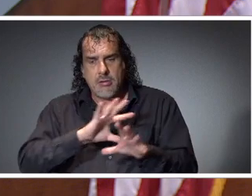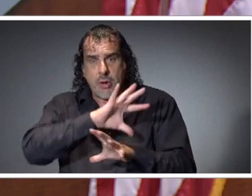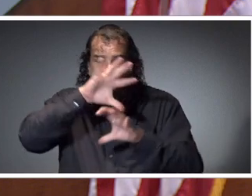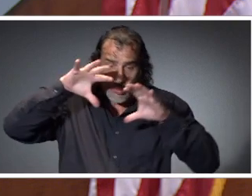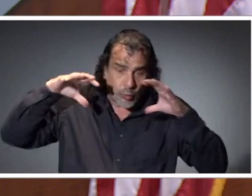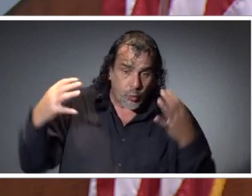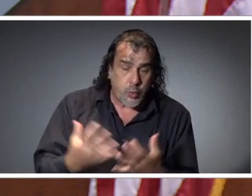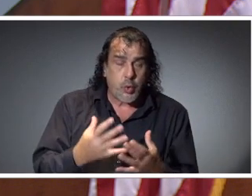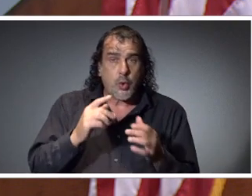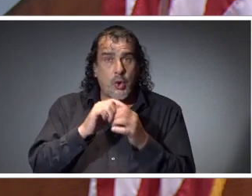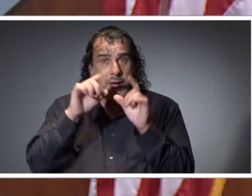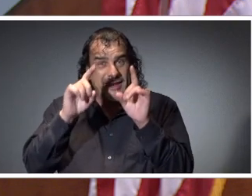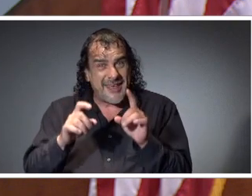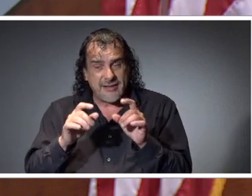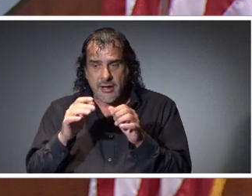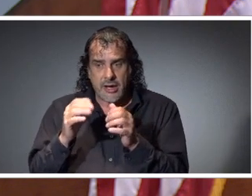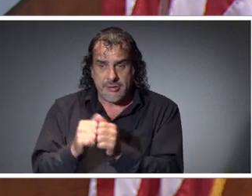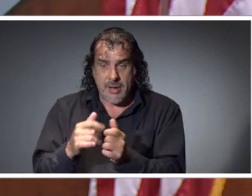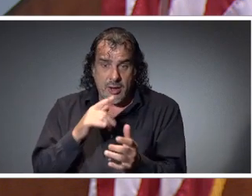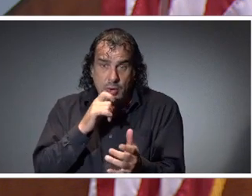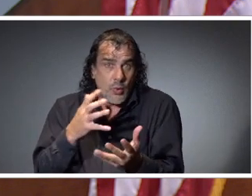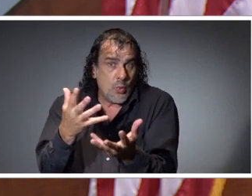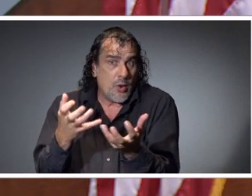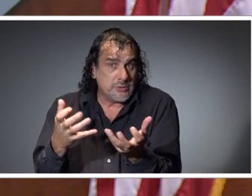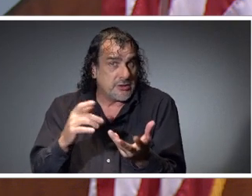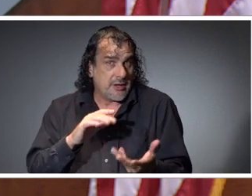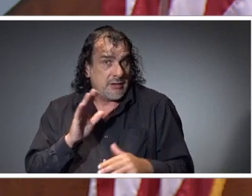driven as much by demand as anything else.